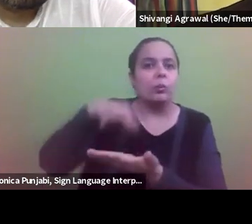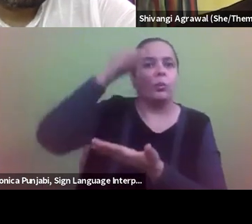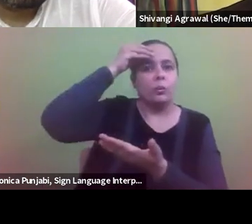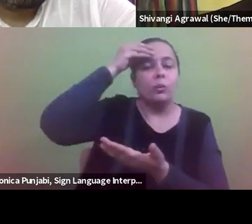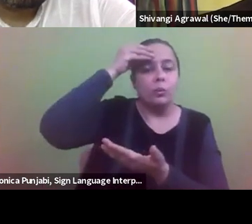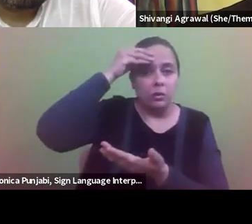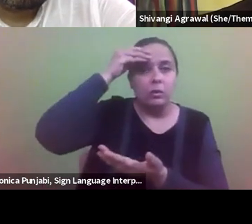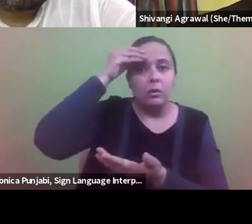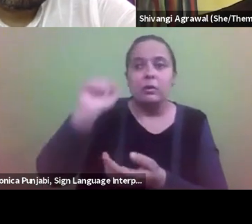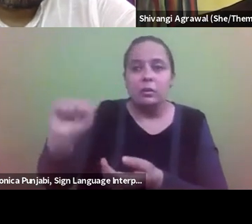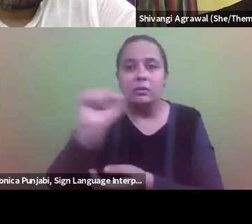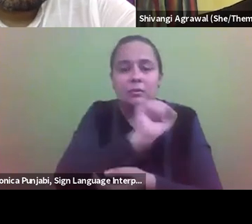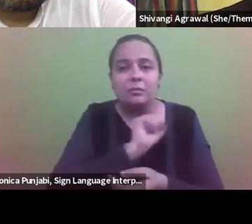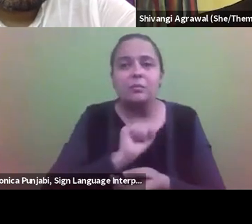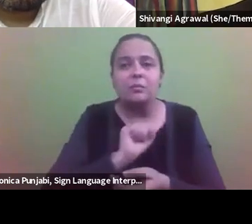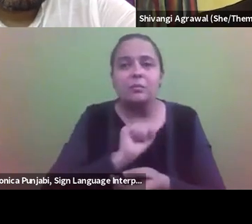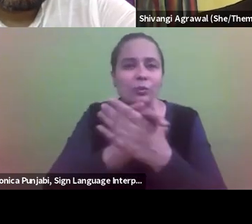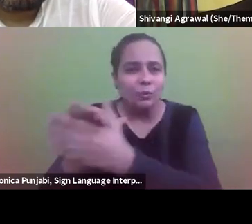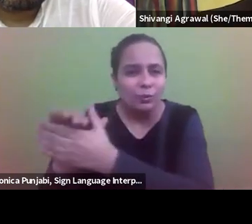queerness and autism,